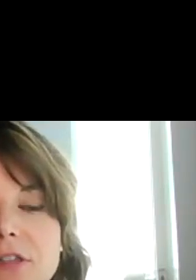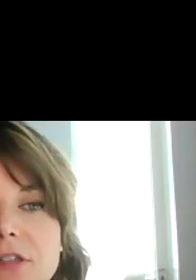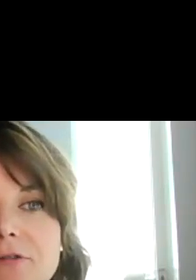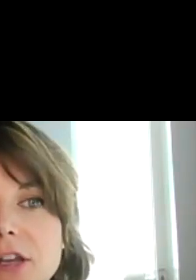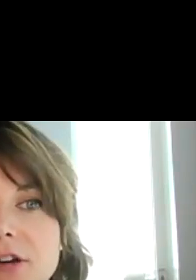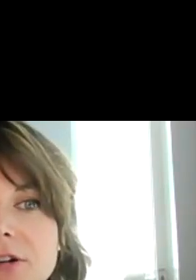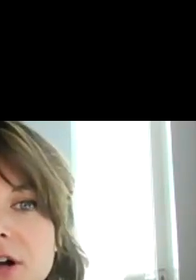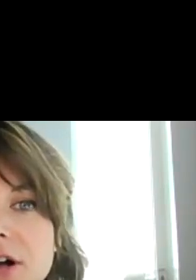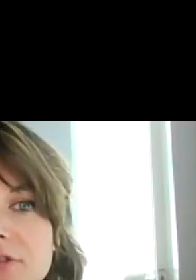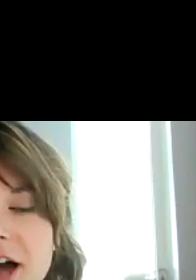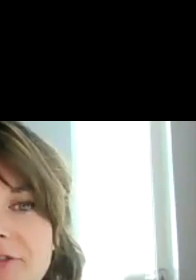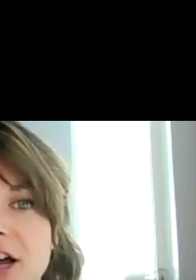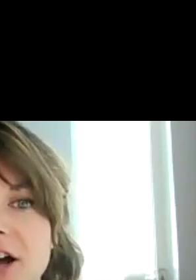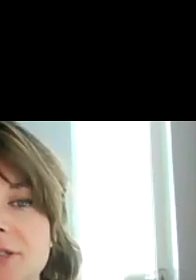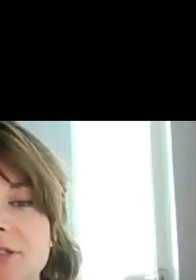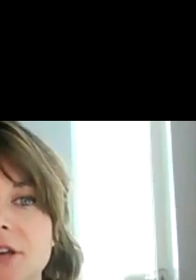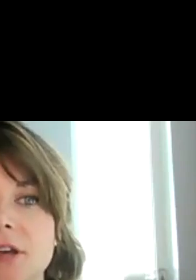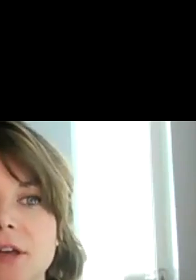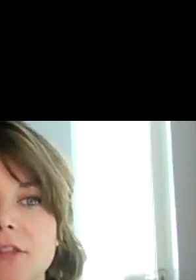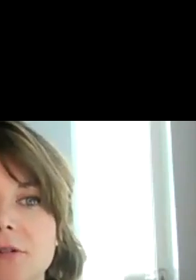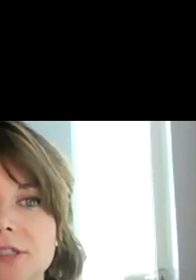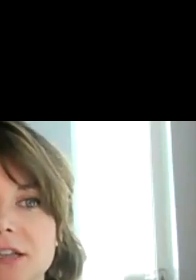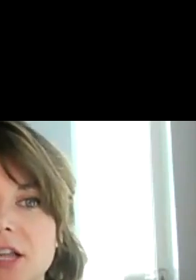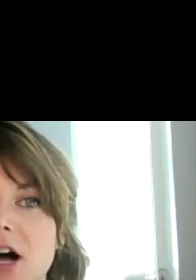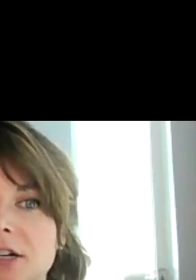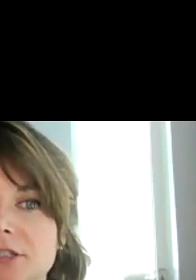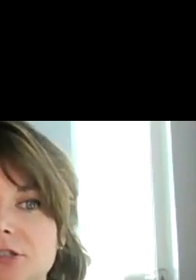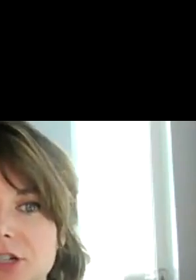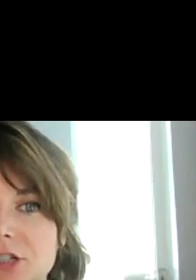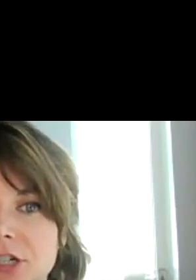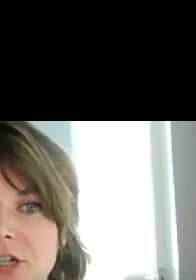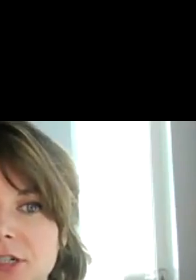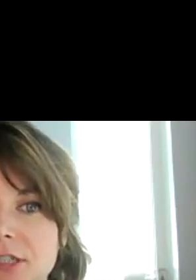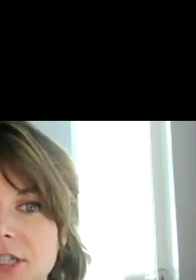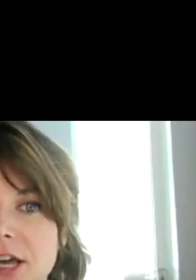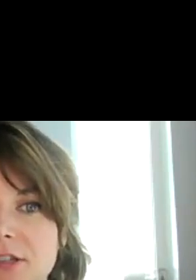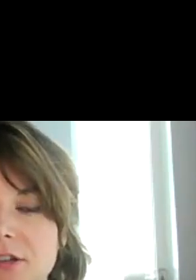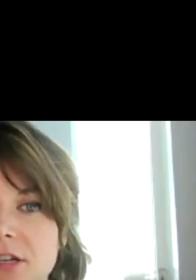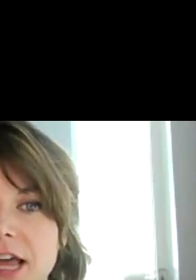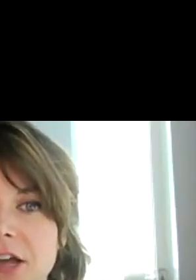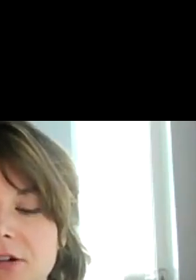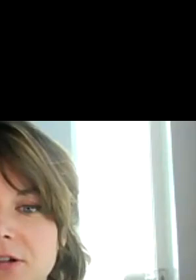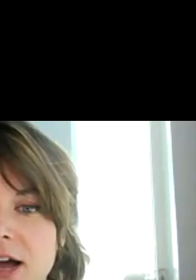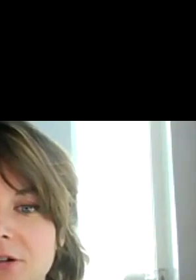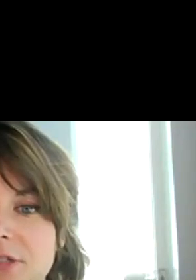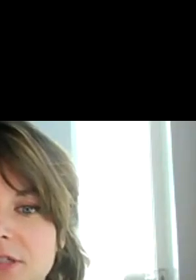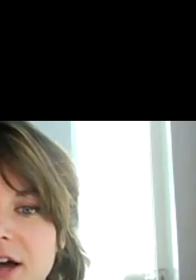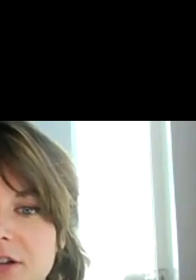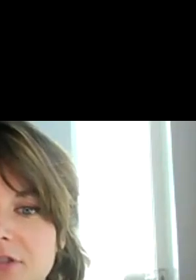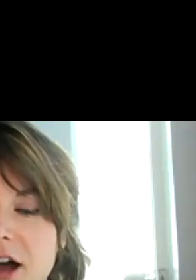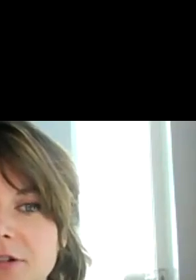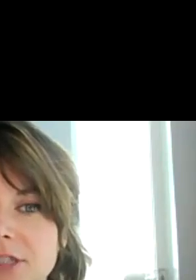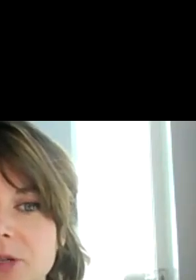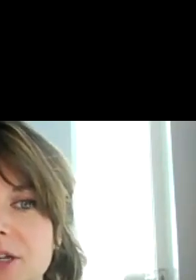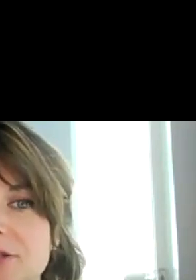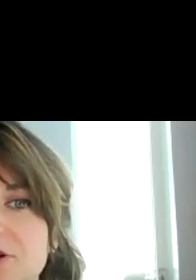to the video of the Africa House, there was a log structure set on an angle outside